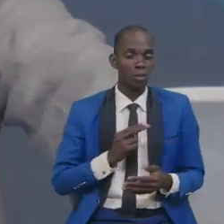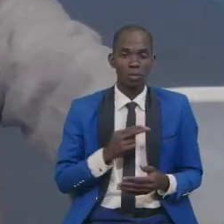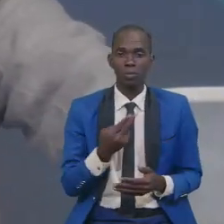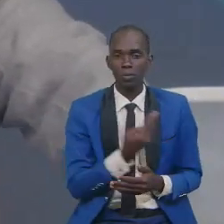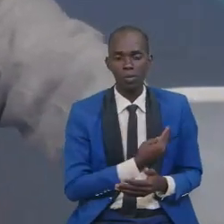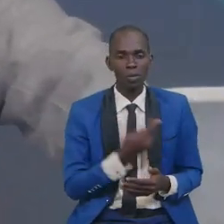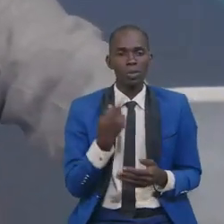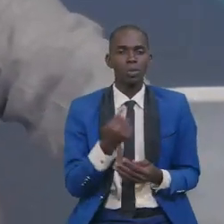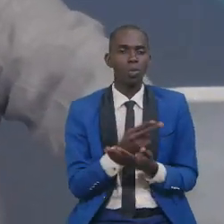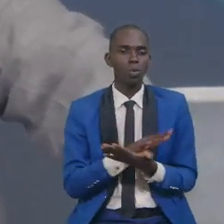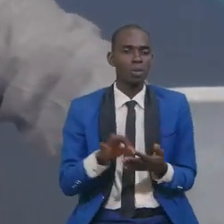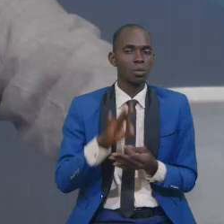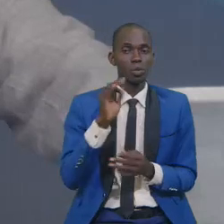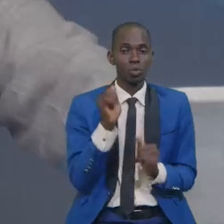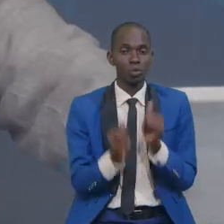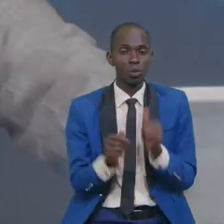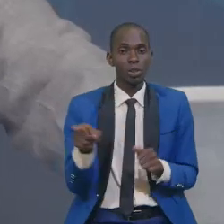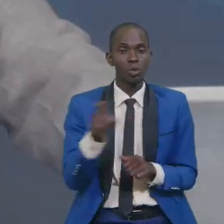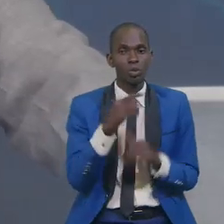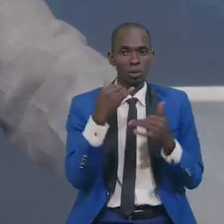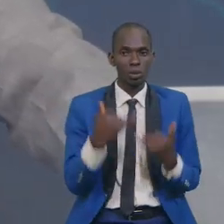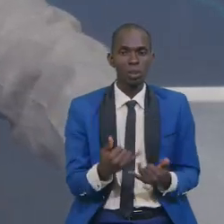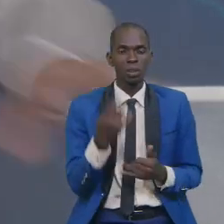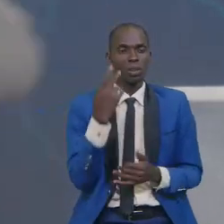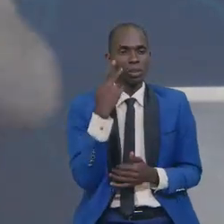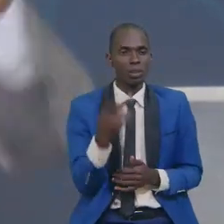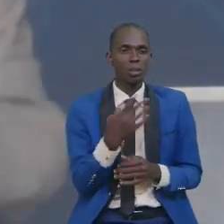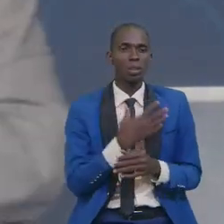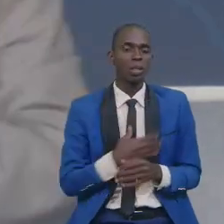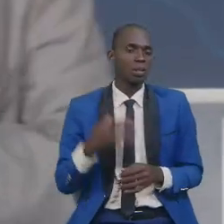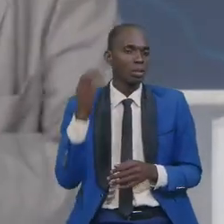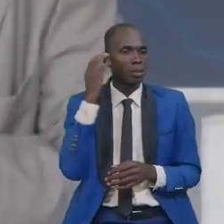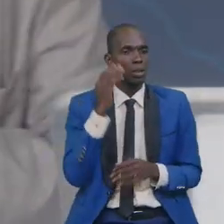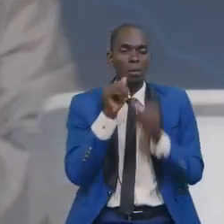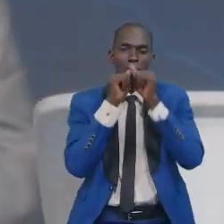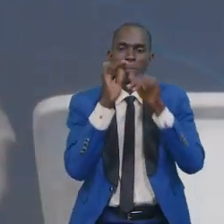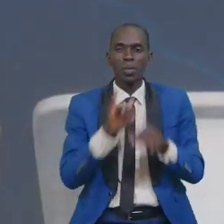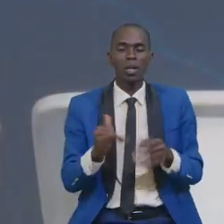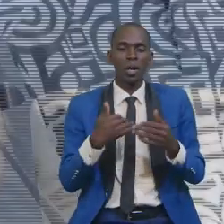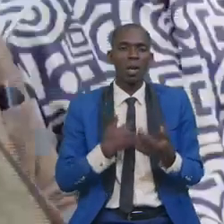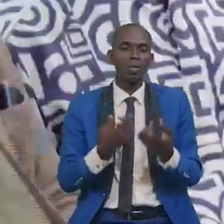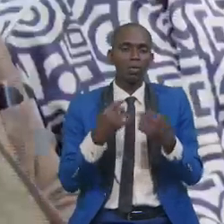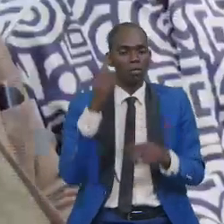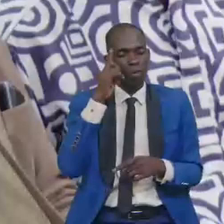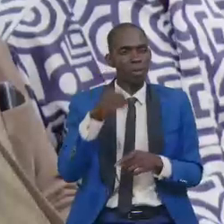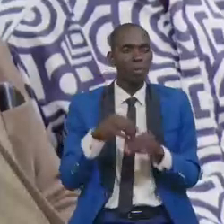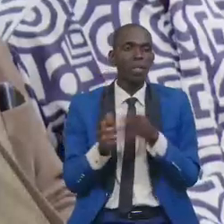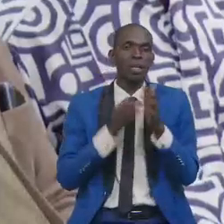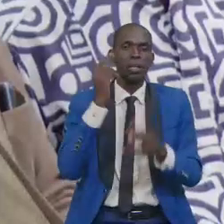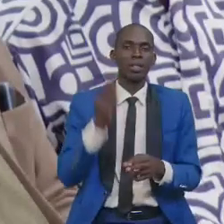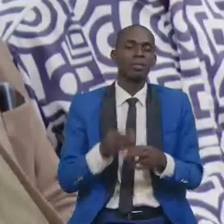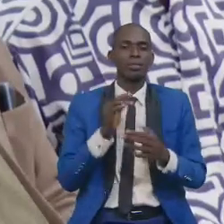which he now see and hear blessings have come for you